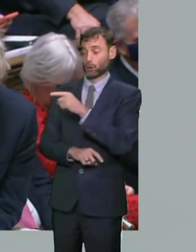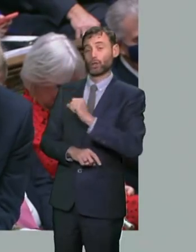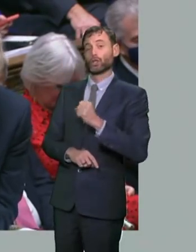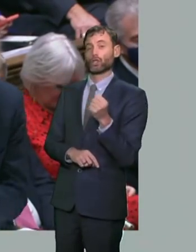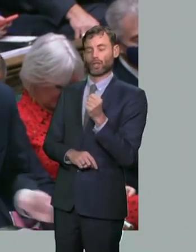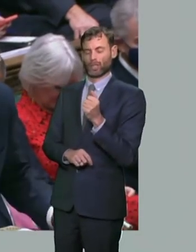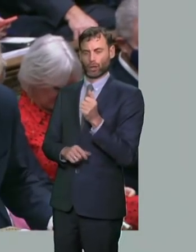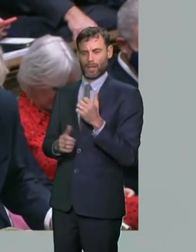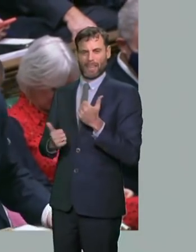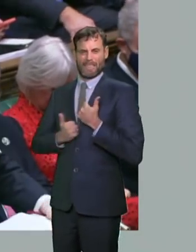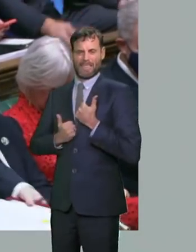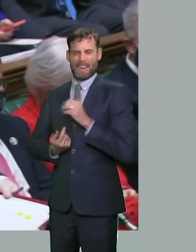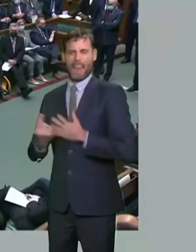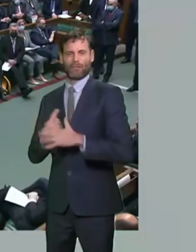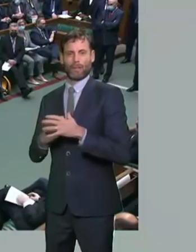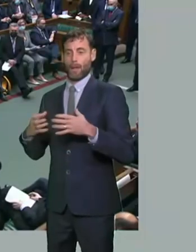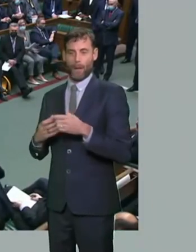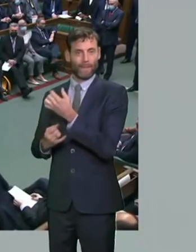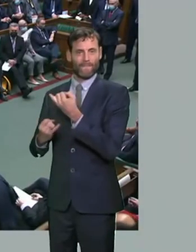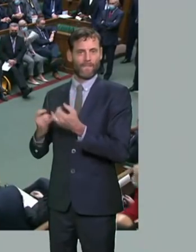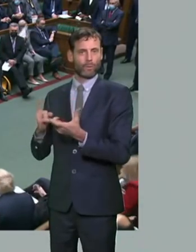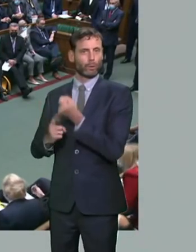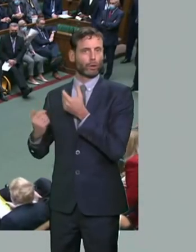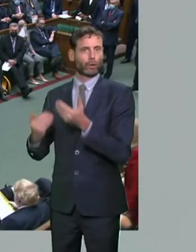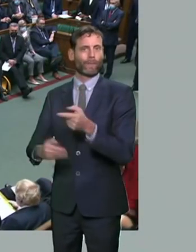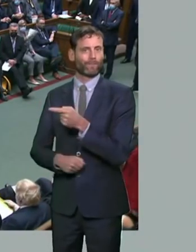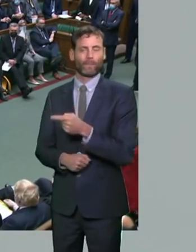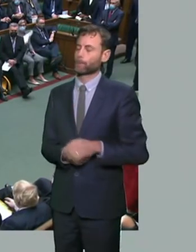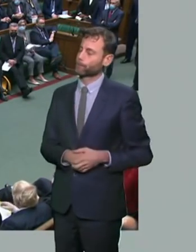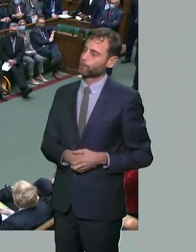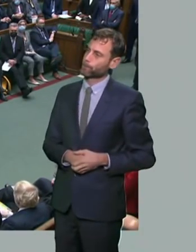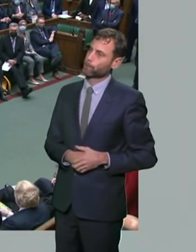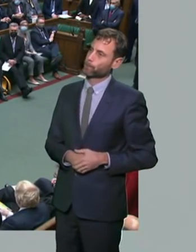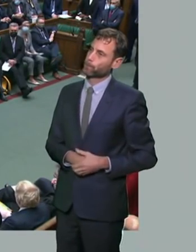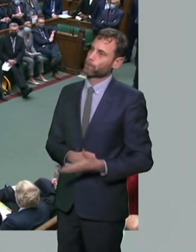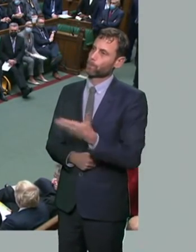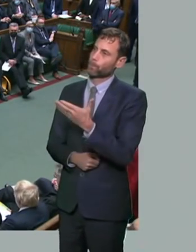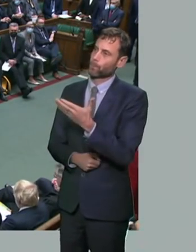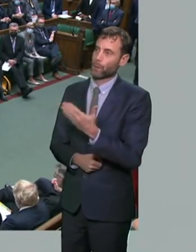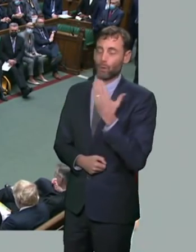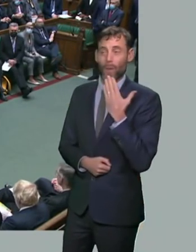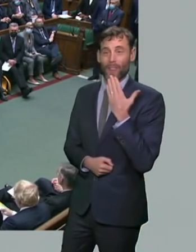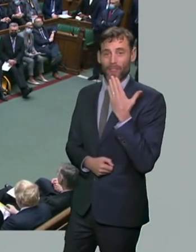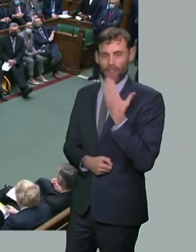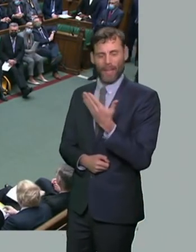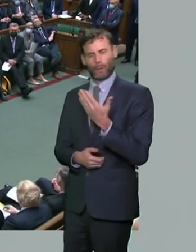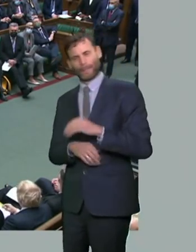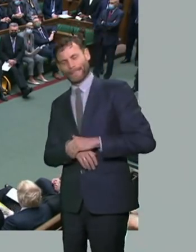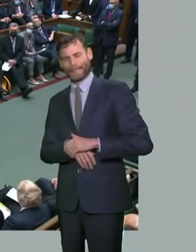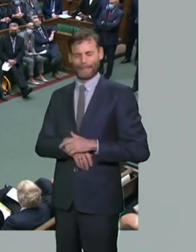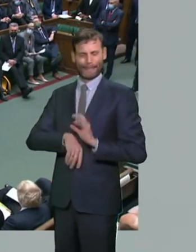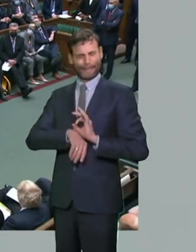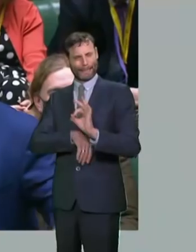Party has totally failed to put in. Ian Blackford. Thank you, Mr. Speaker. That certainly wasn't an answer to